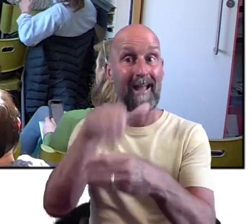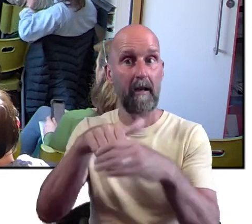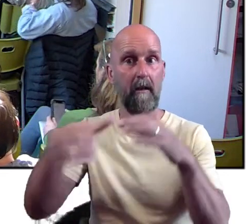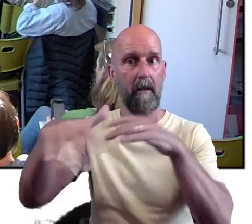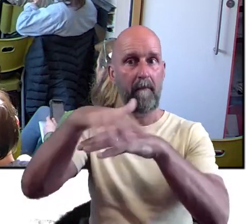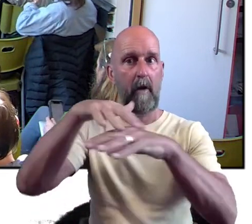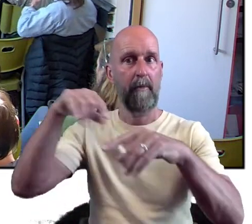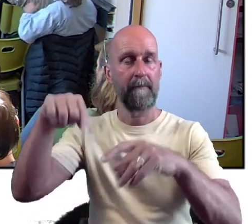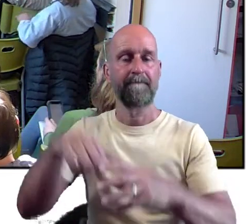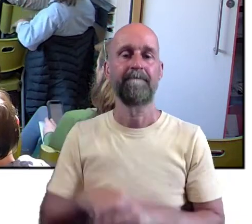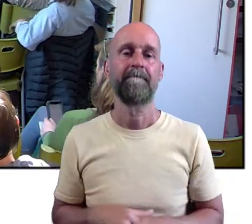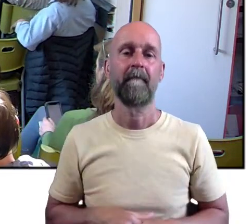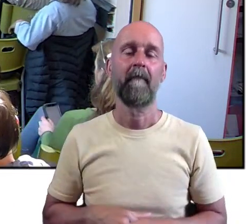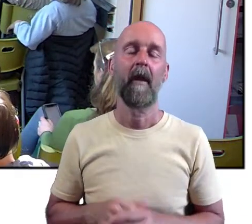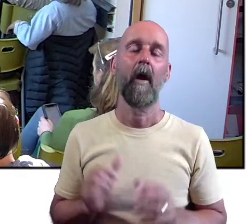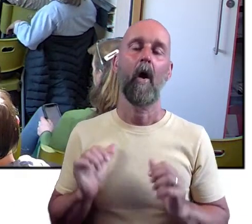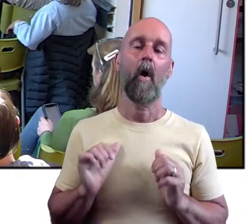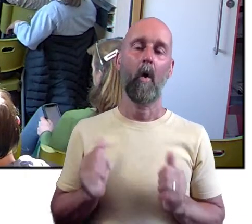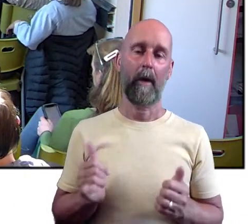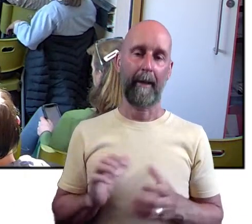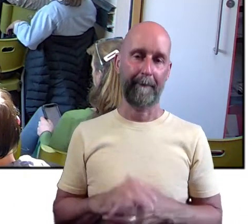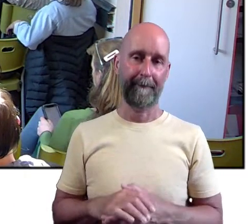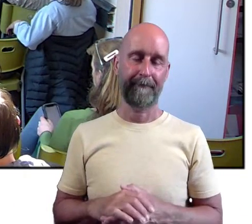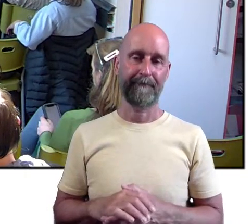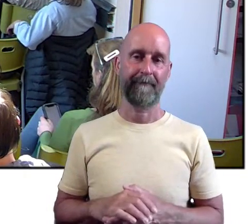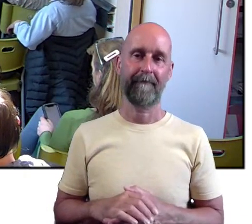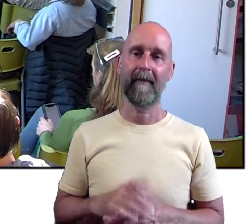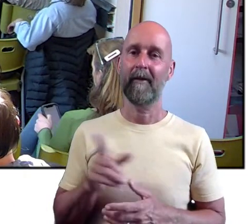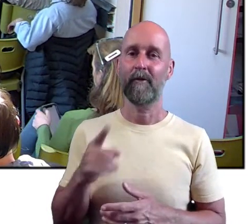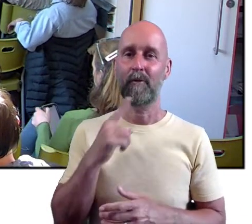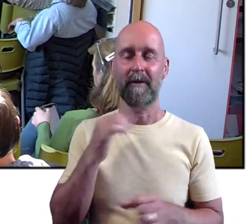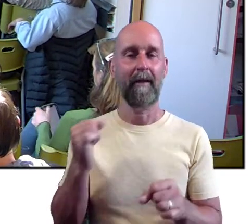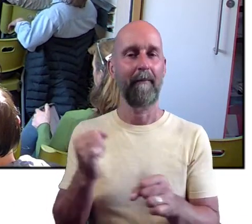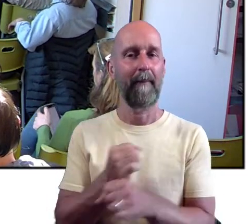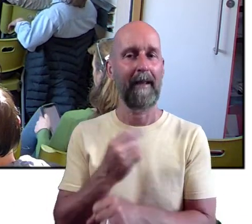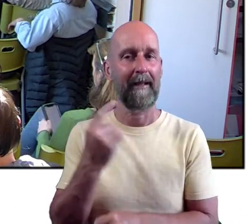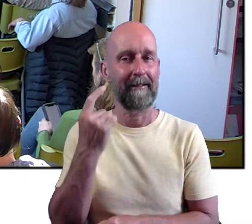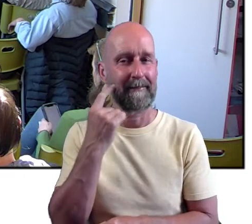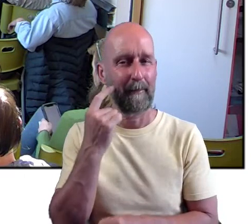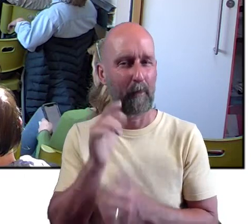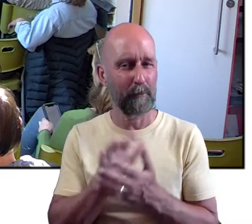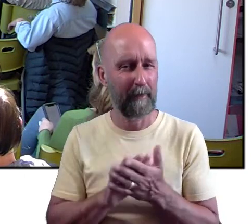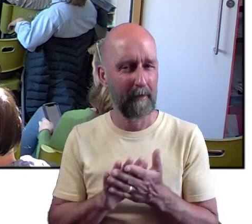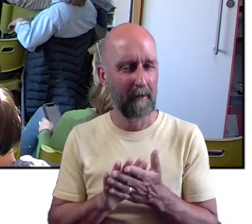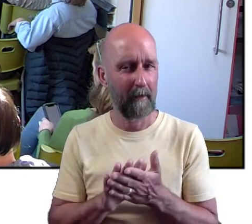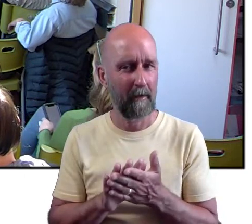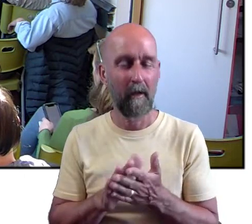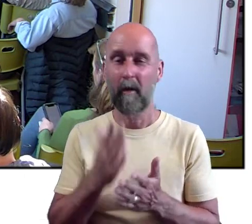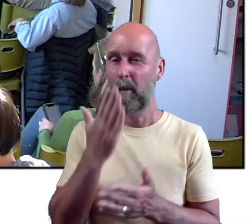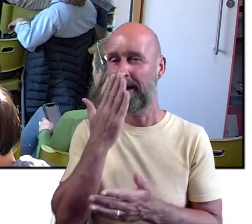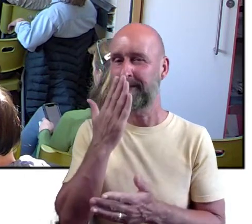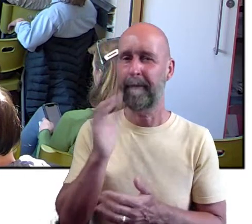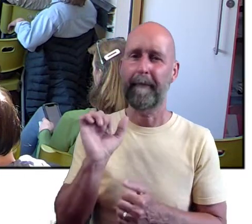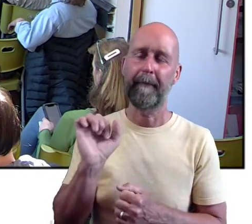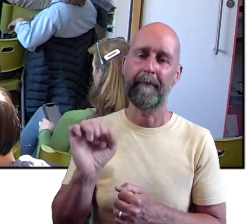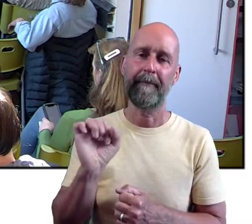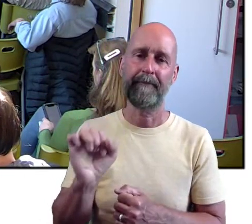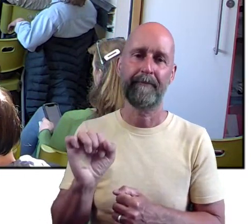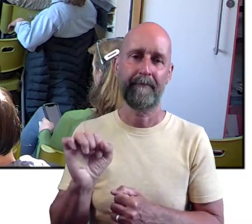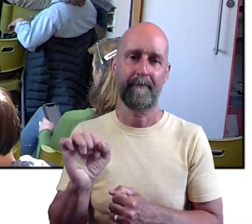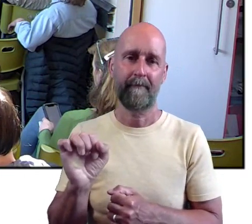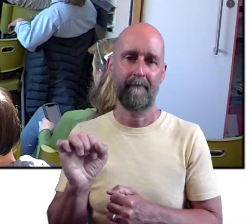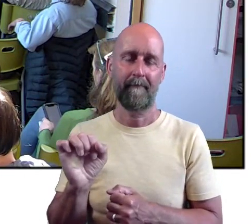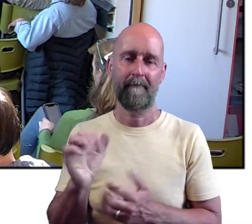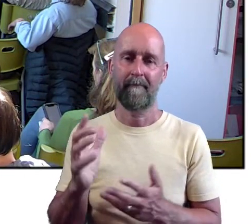environment? Okay, so when you say simplify it down, what do you mean? So it tends to be roads and then